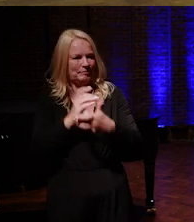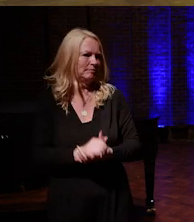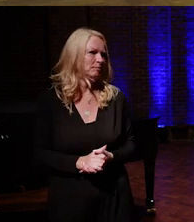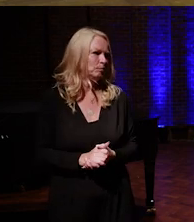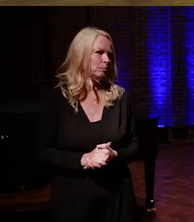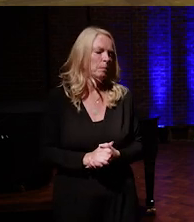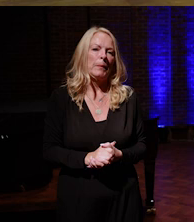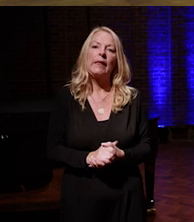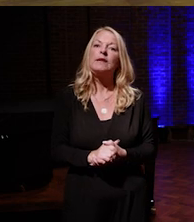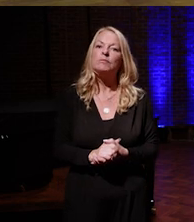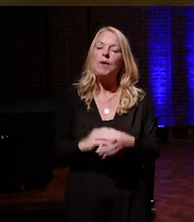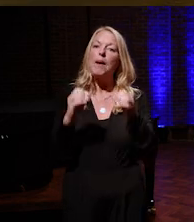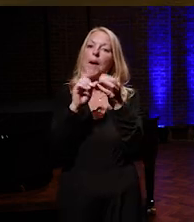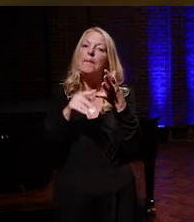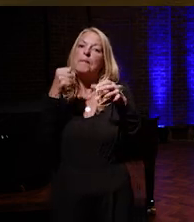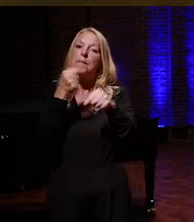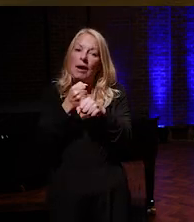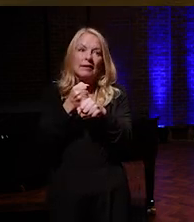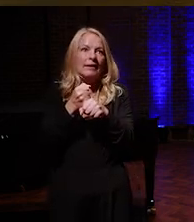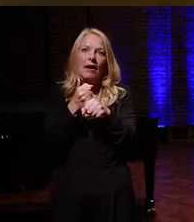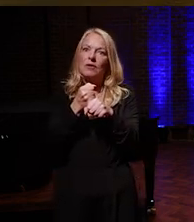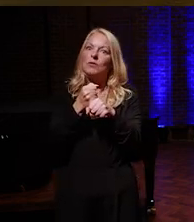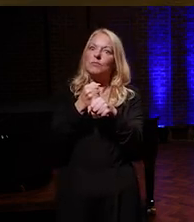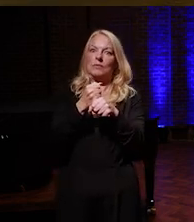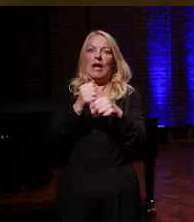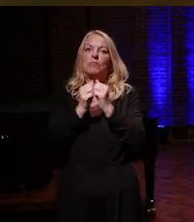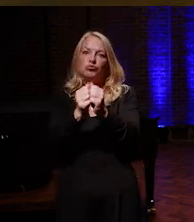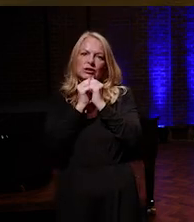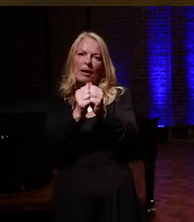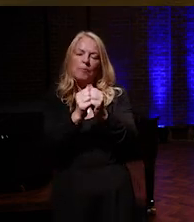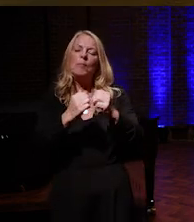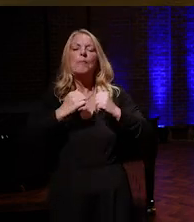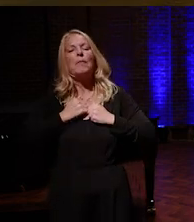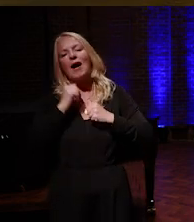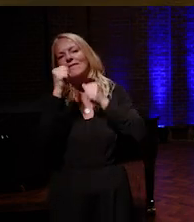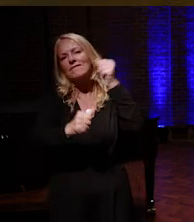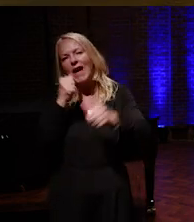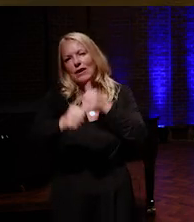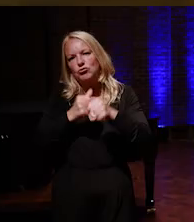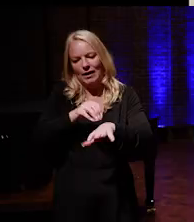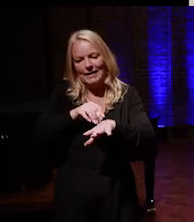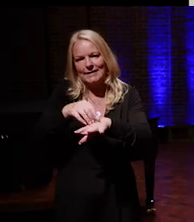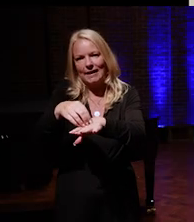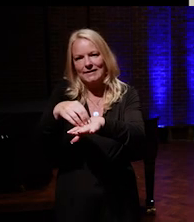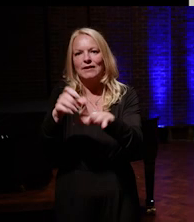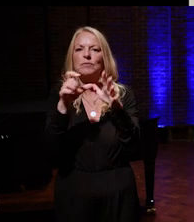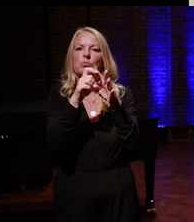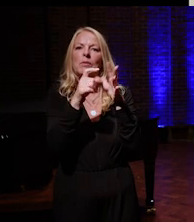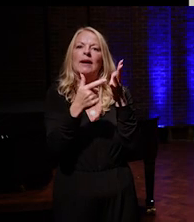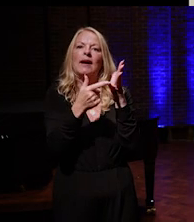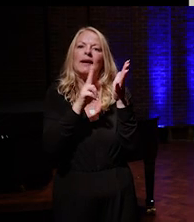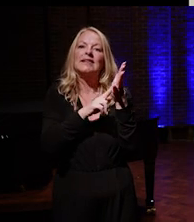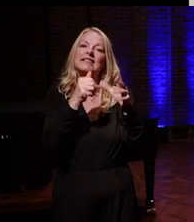And if you want to take your bug appreciation to the next level, let me introduce you to my favorite group of insects, the dung beetles.